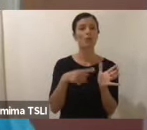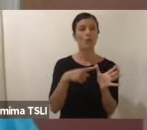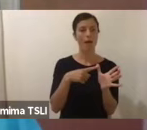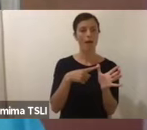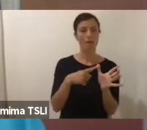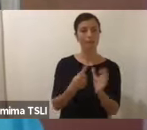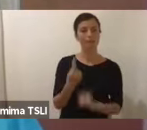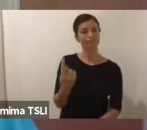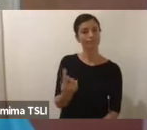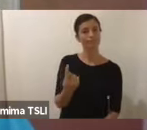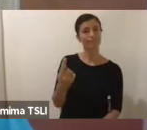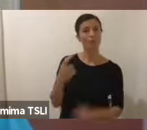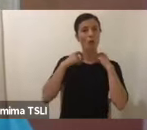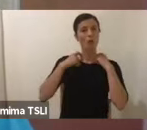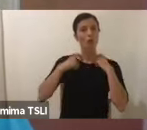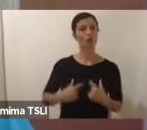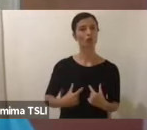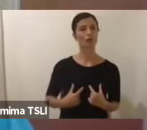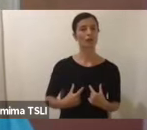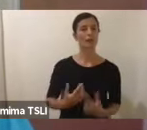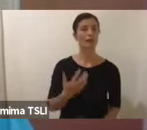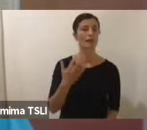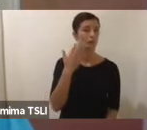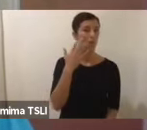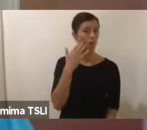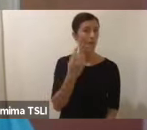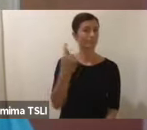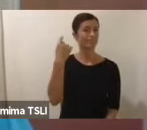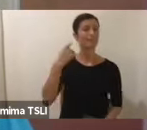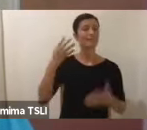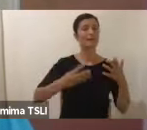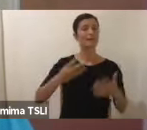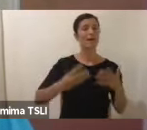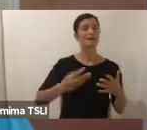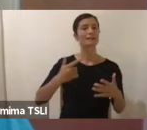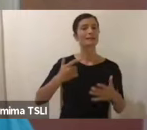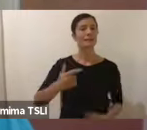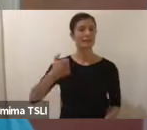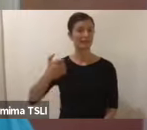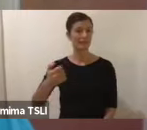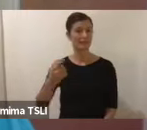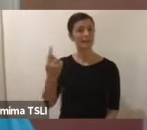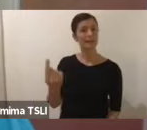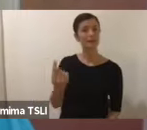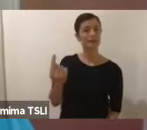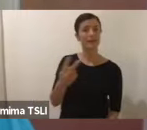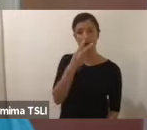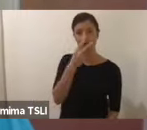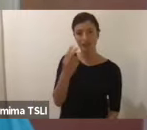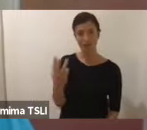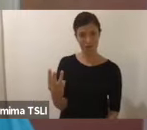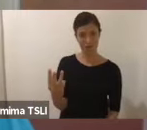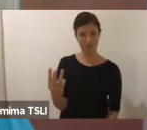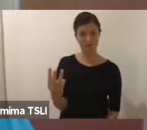into the triratna buddhist order in 1976 when he was 23 years old he is currently